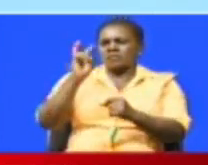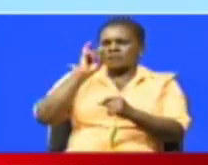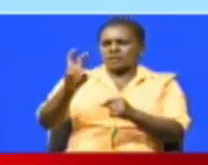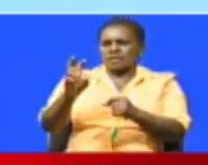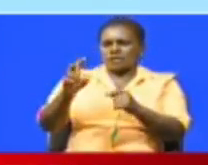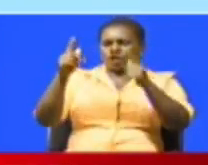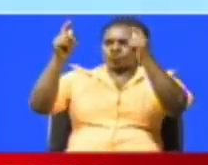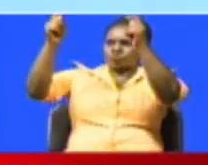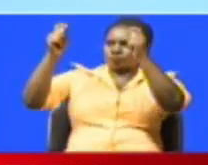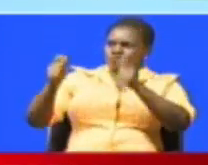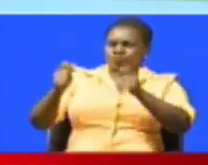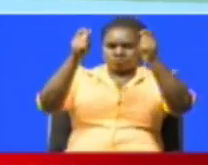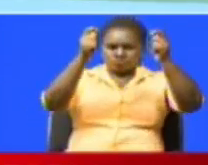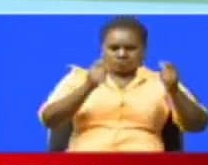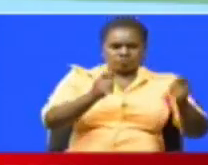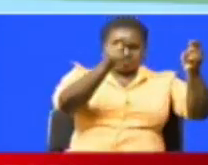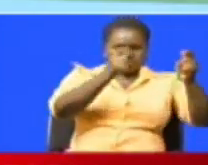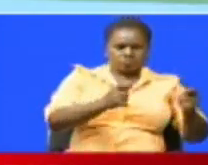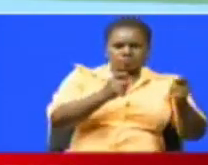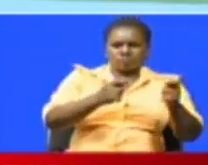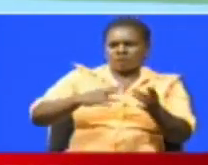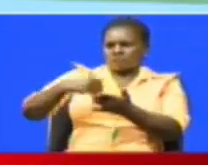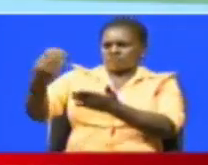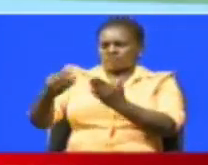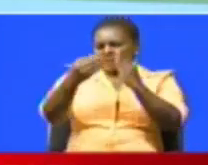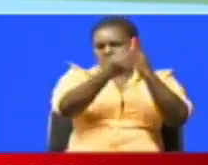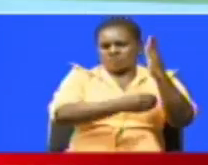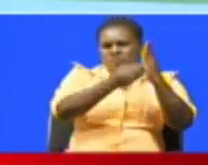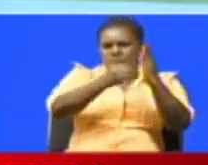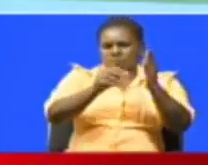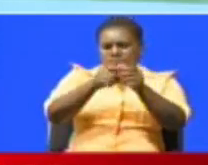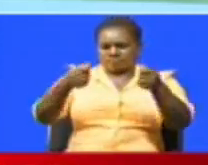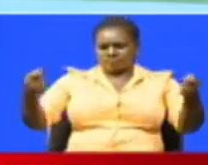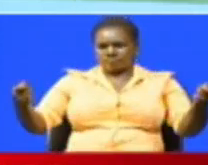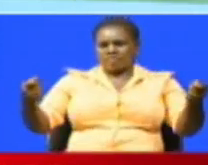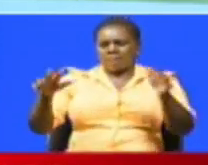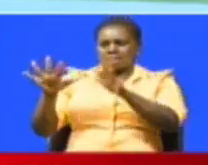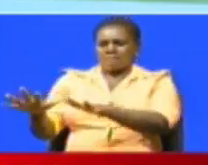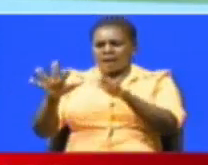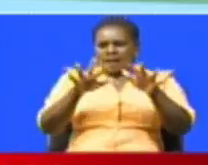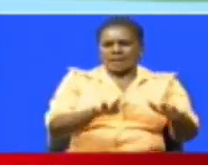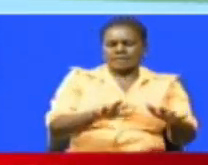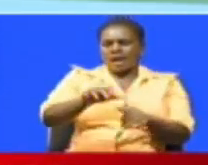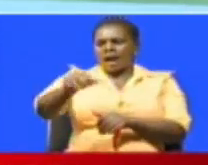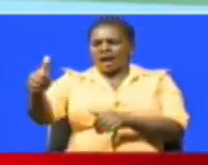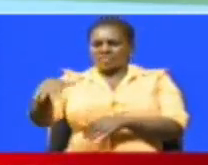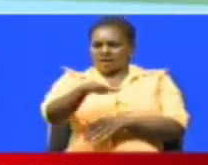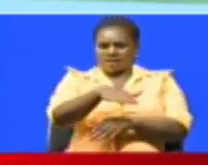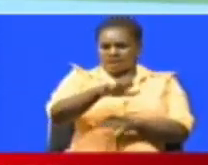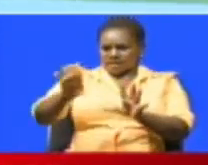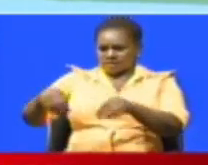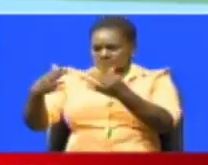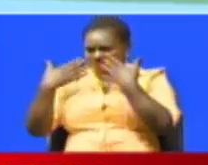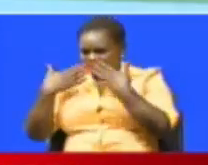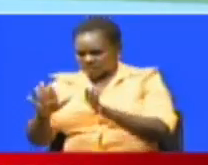seen billboards in areas. We are distributing pamphlets in markets and other areas.